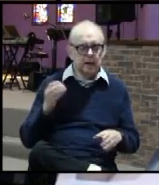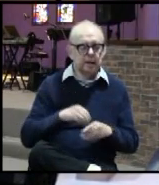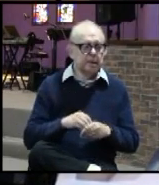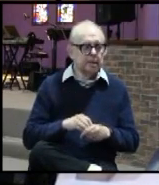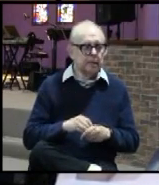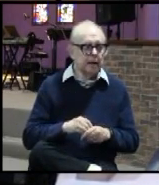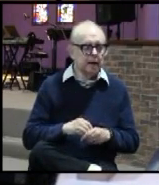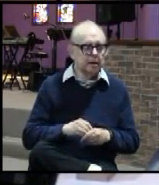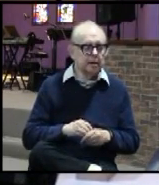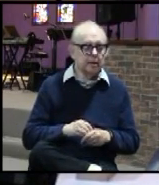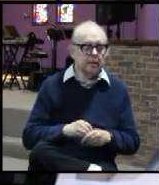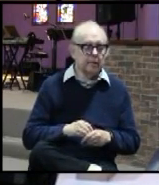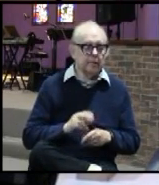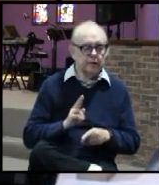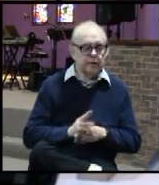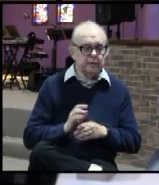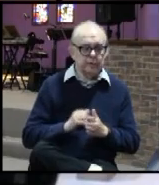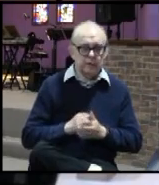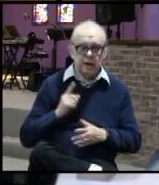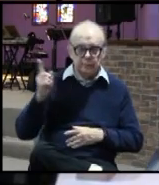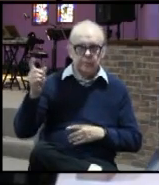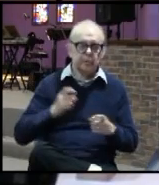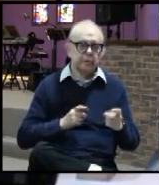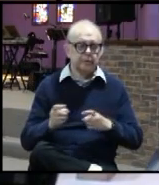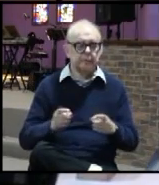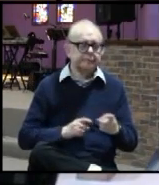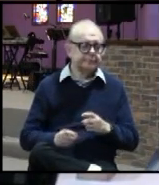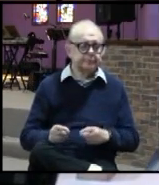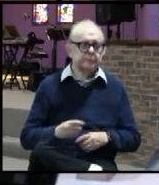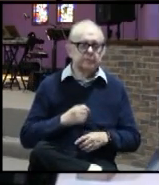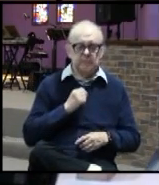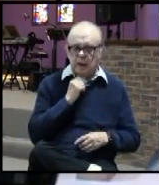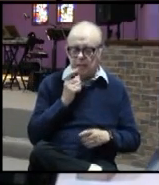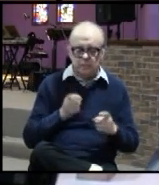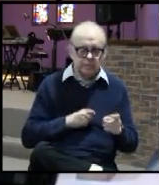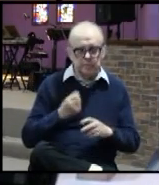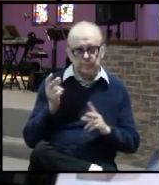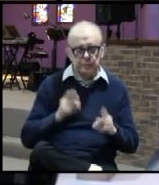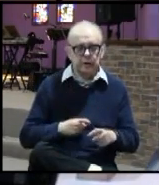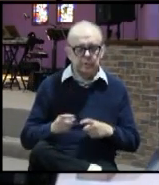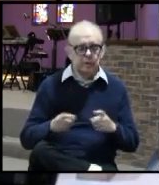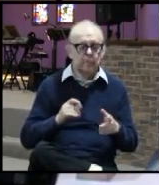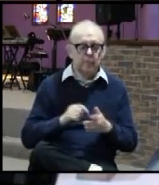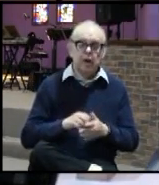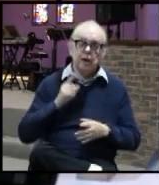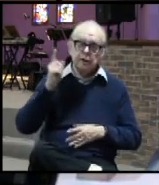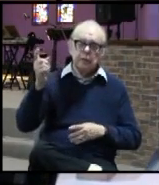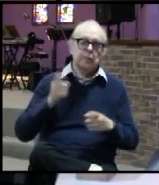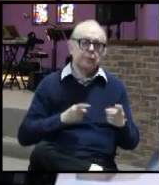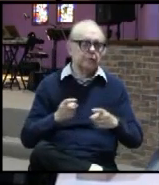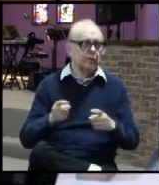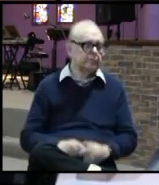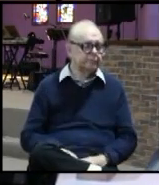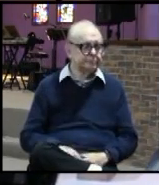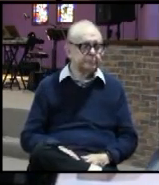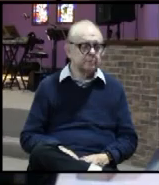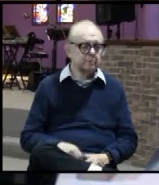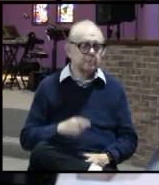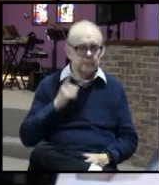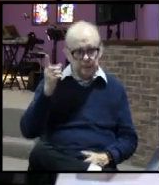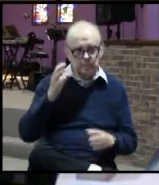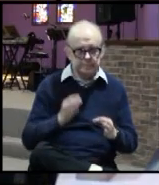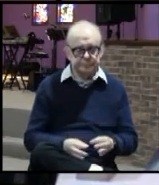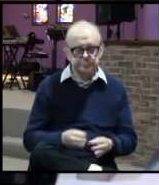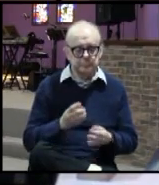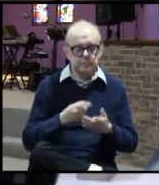unlock it. It's in your control. I don't control it. Nobody else controls it. You control it. You determine